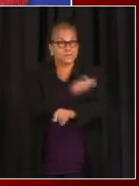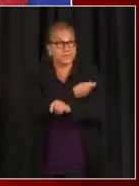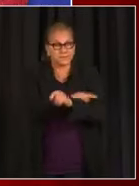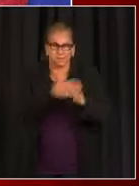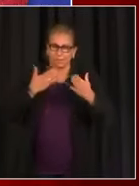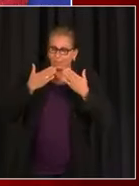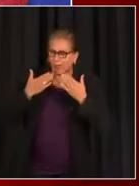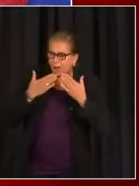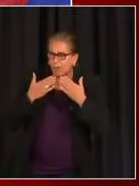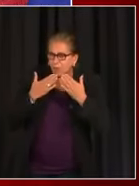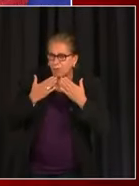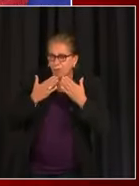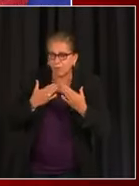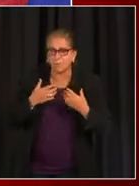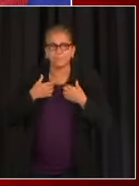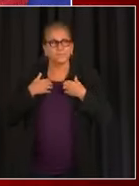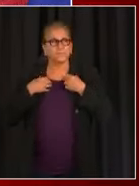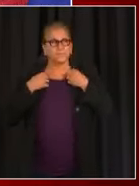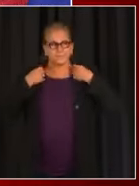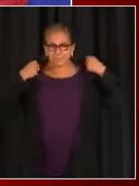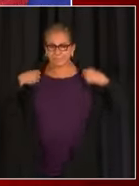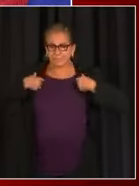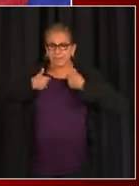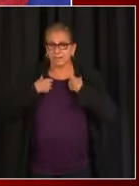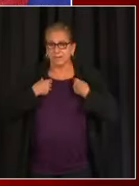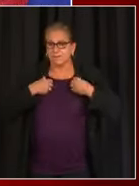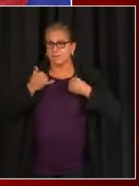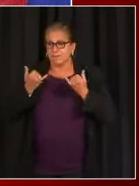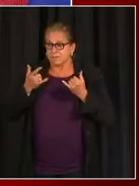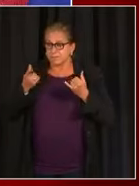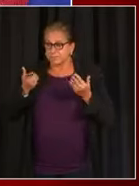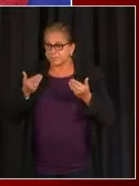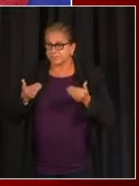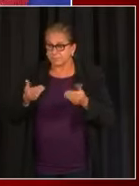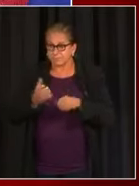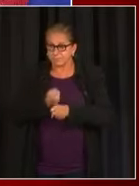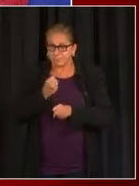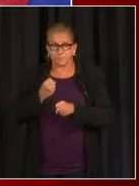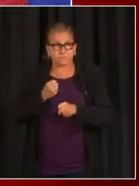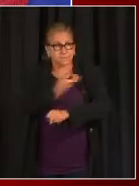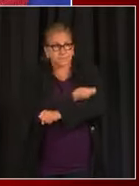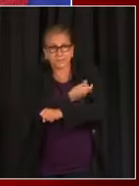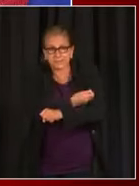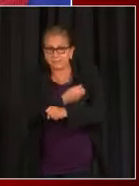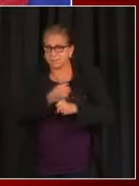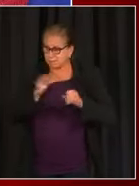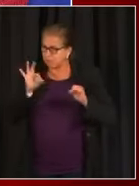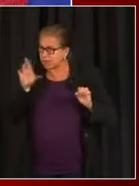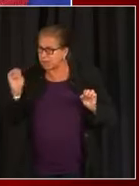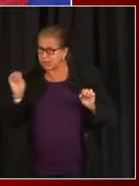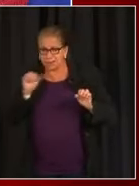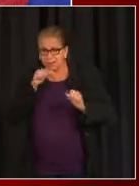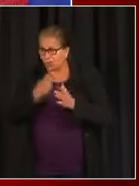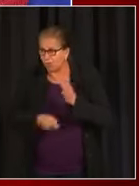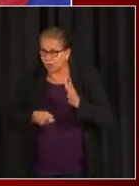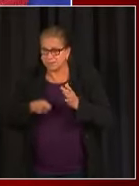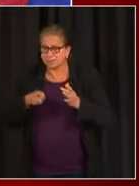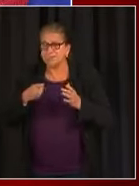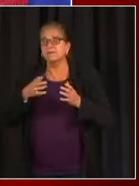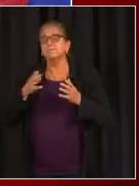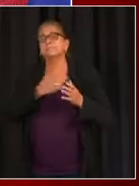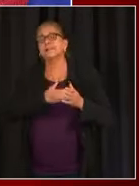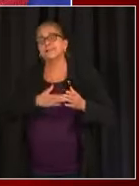are eligible and have not claimed your free COVID-19 vaccine, we want you to do so as soon